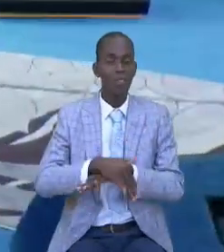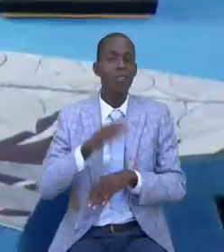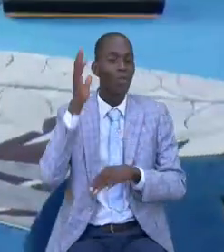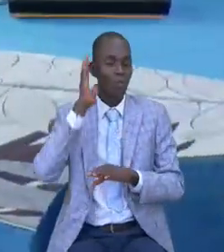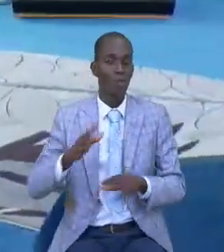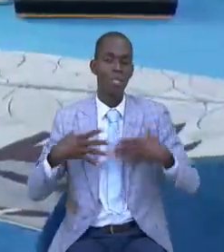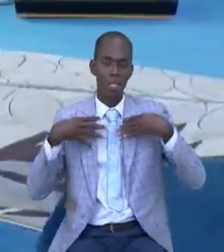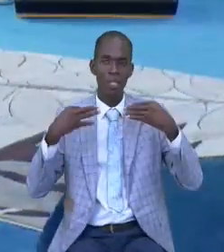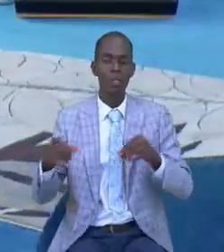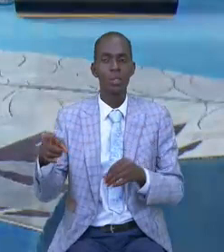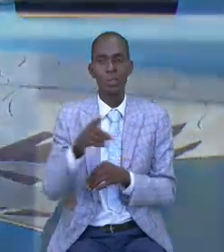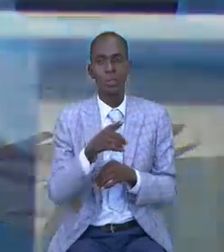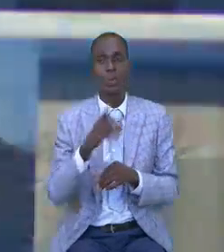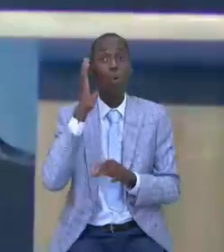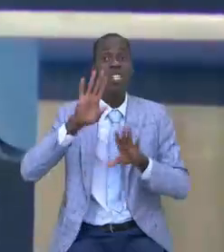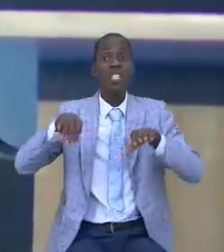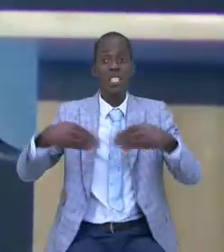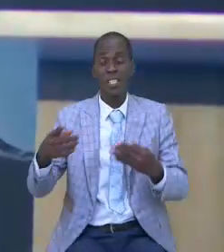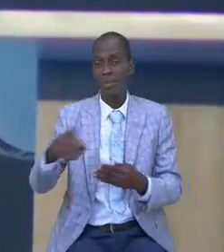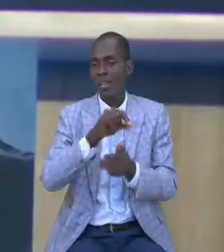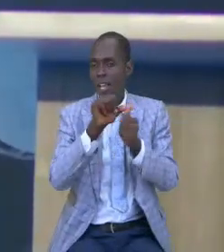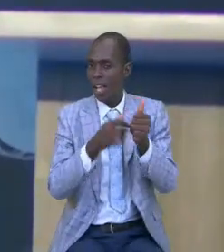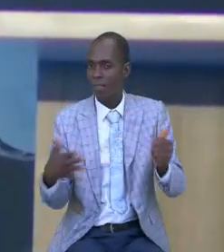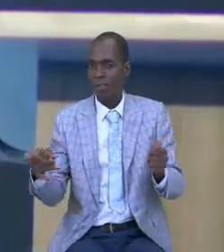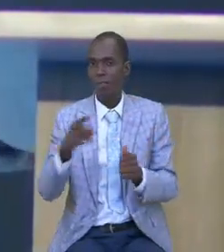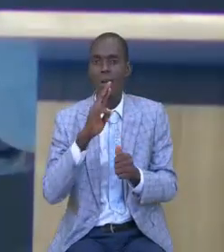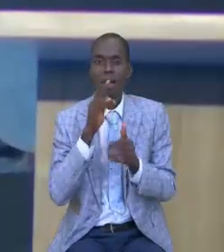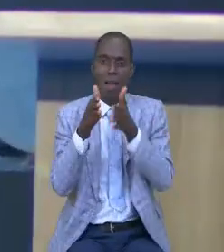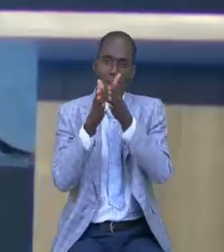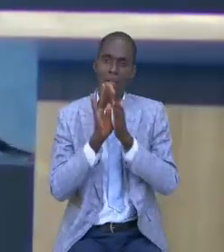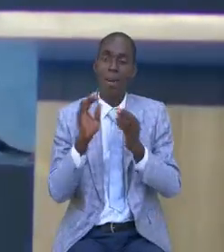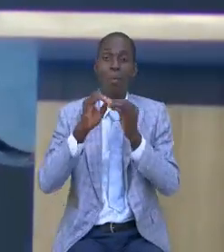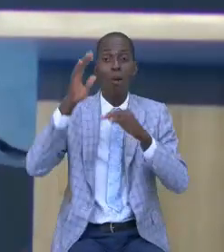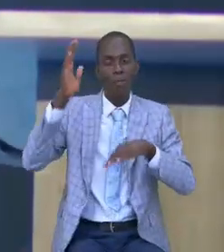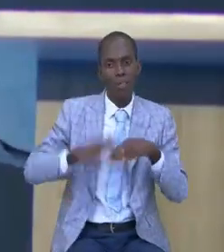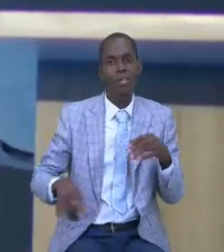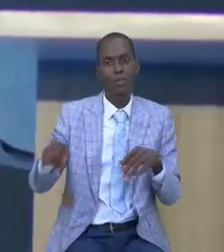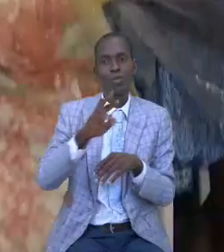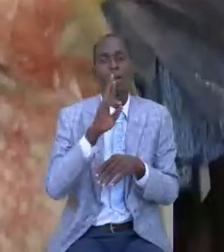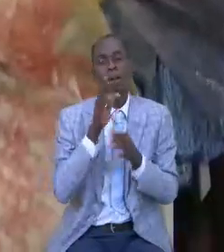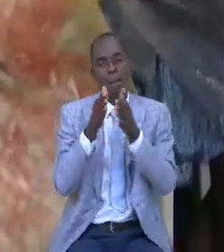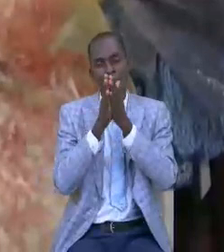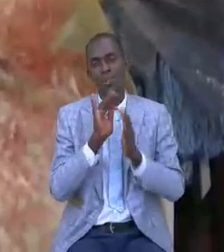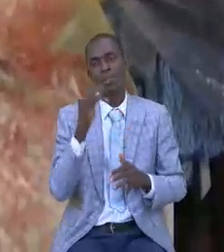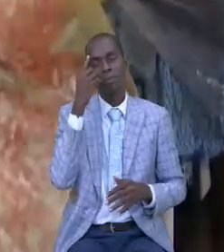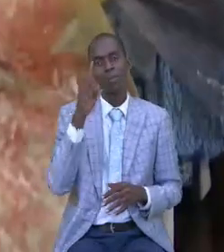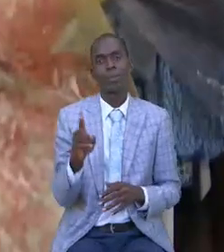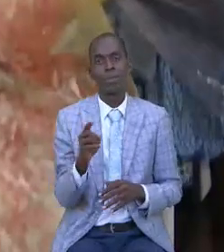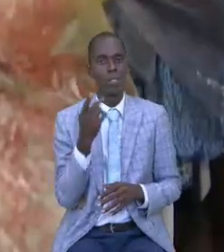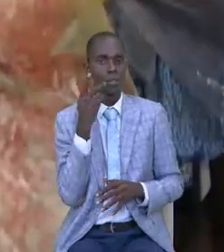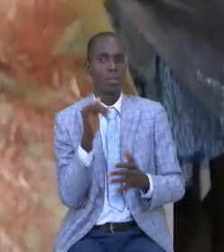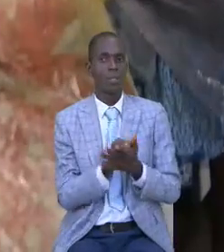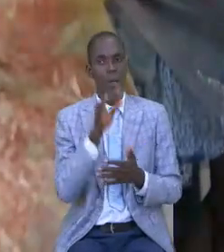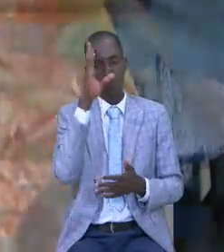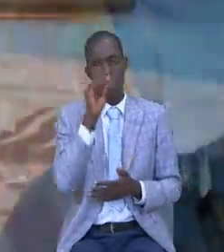you everything you are asking and much more than you are asking. Look at the man. I'm going